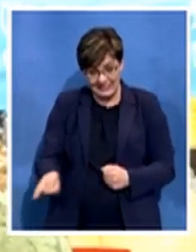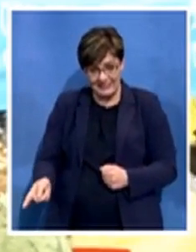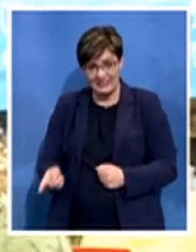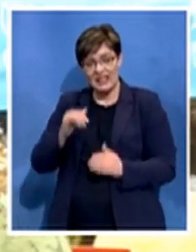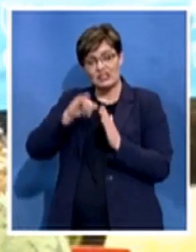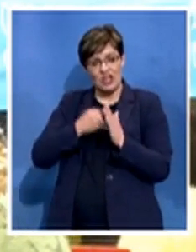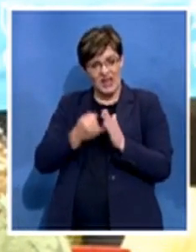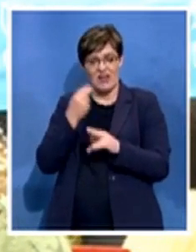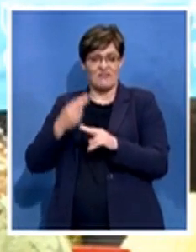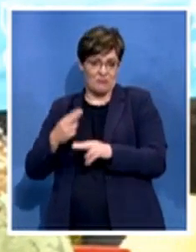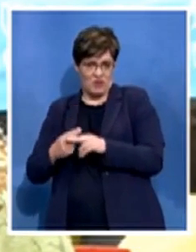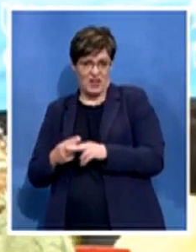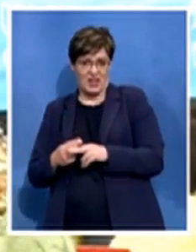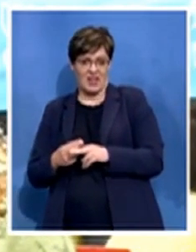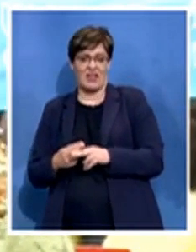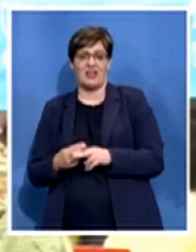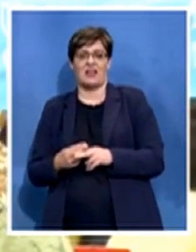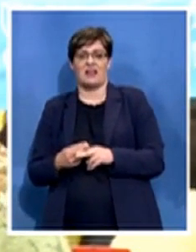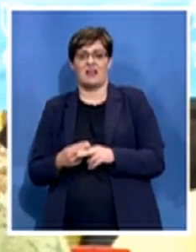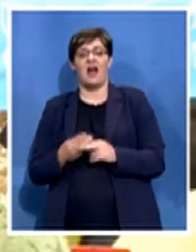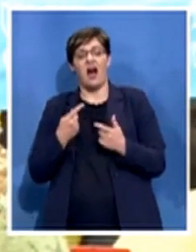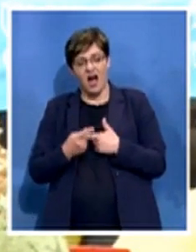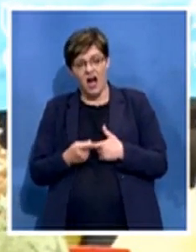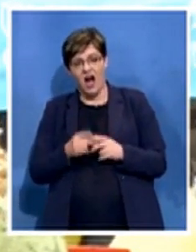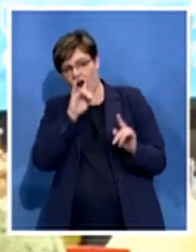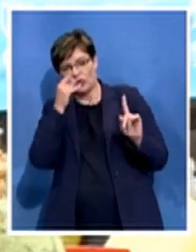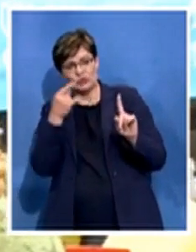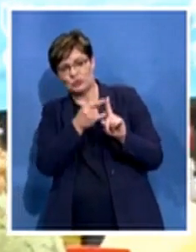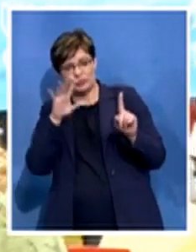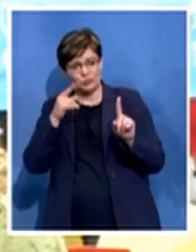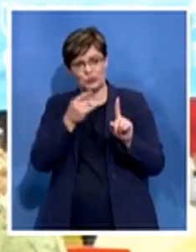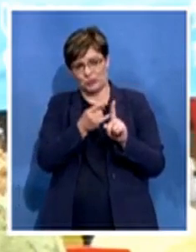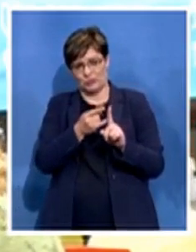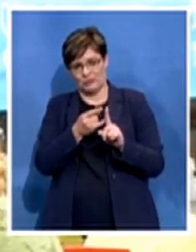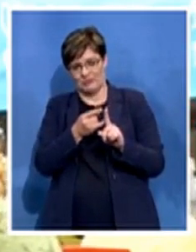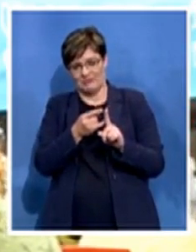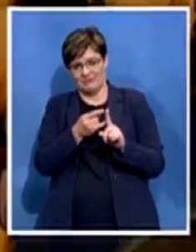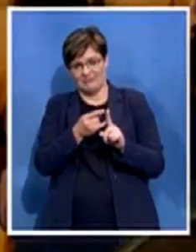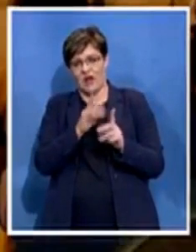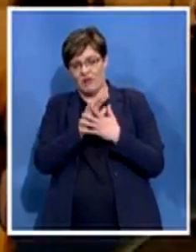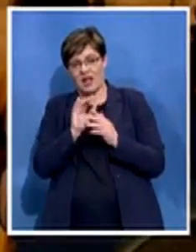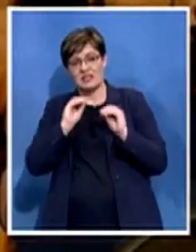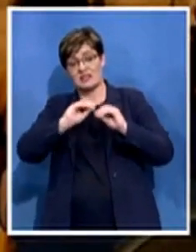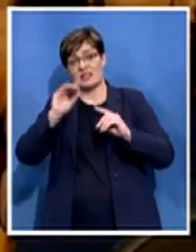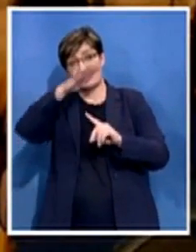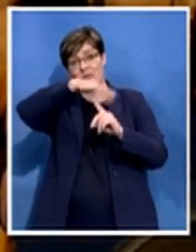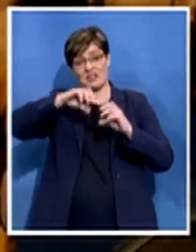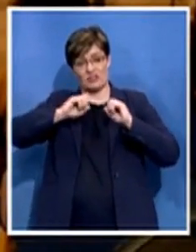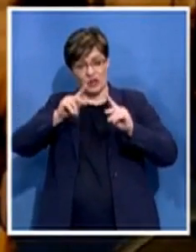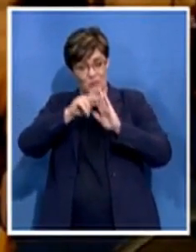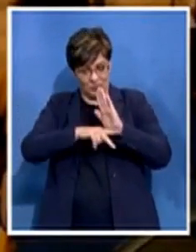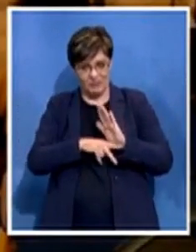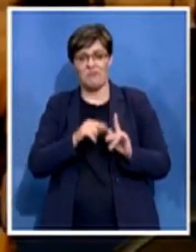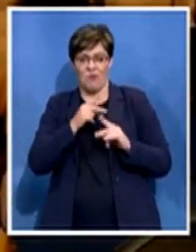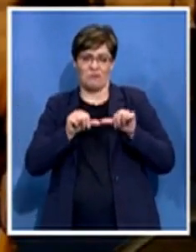have constant Zoom meetings when they do their space education programs. Some learners at